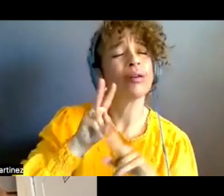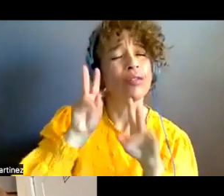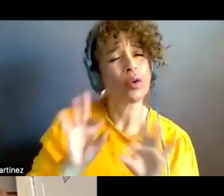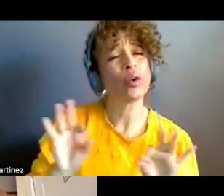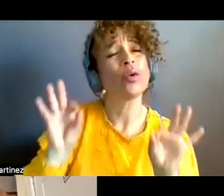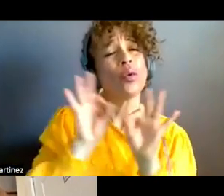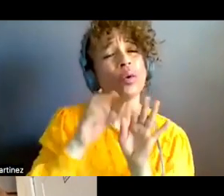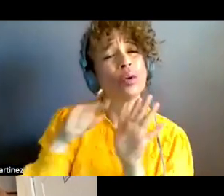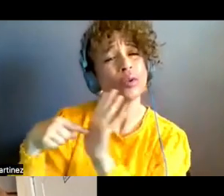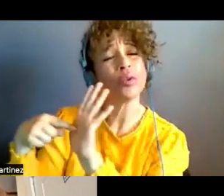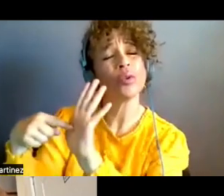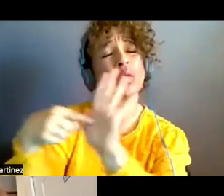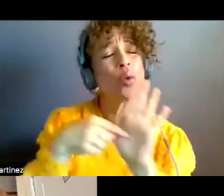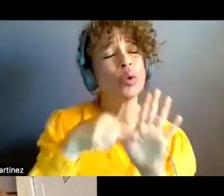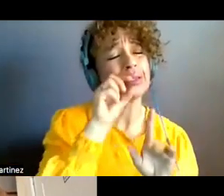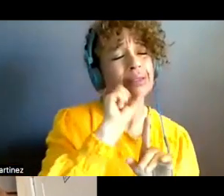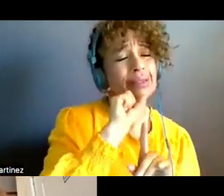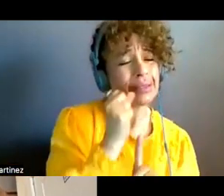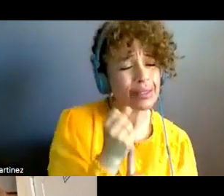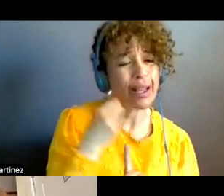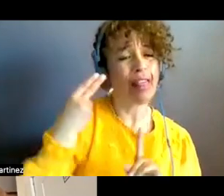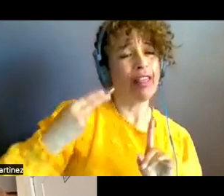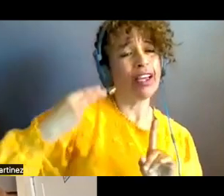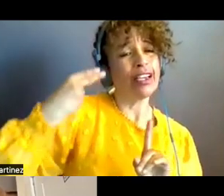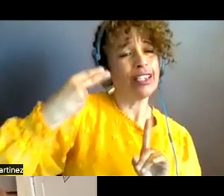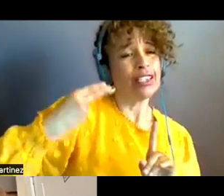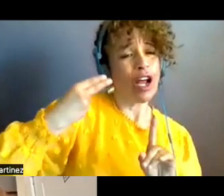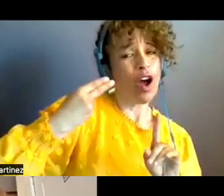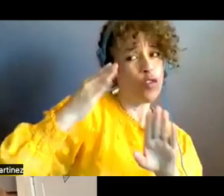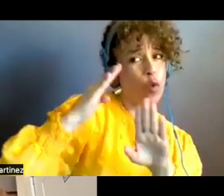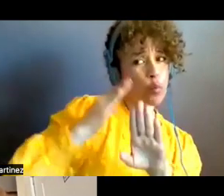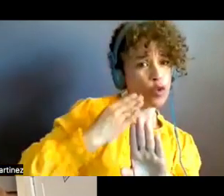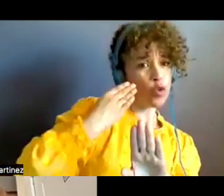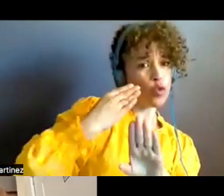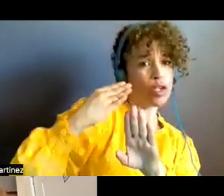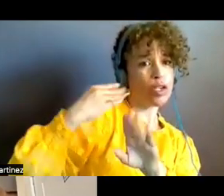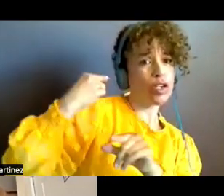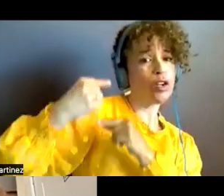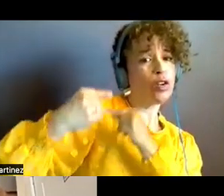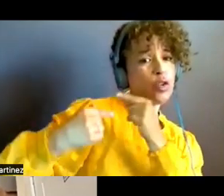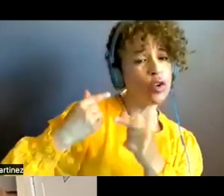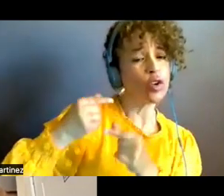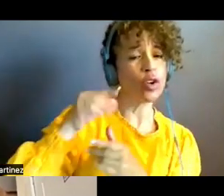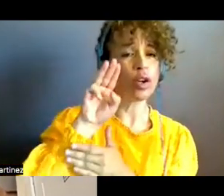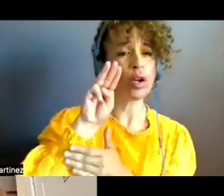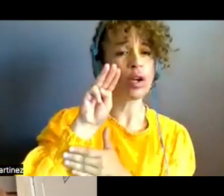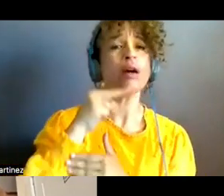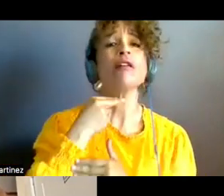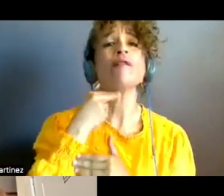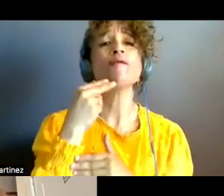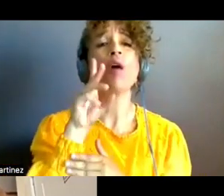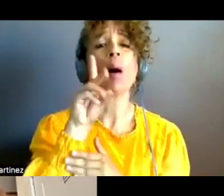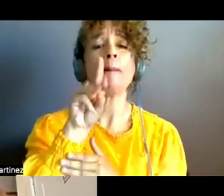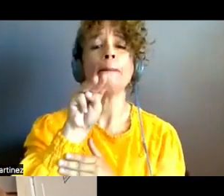important to showcase the history of classical music, actually the modern voices. And I'm happy